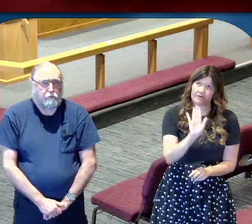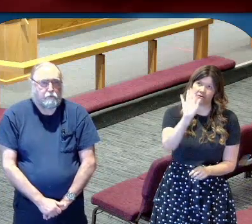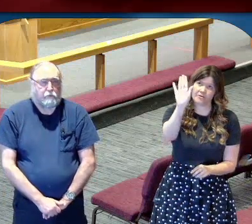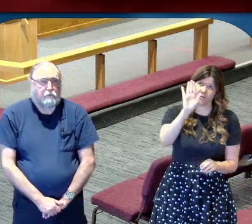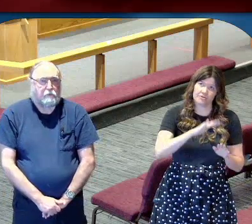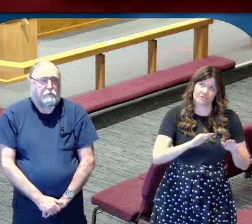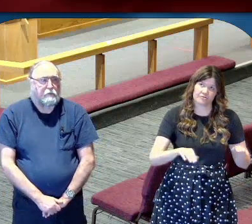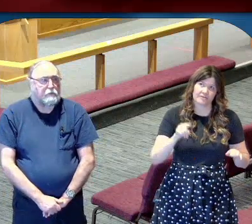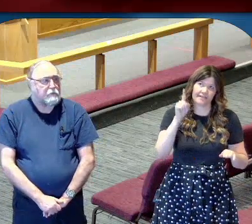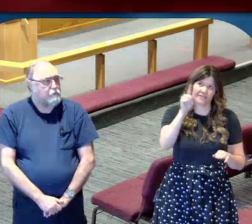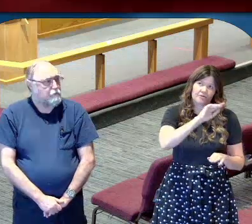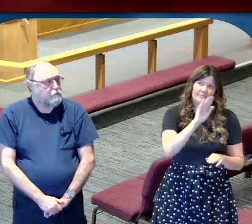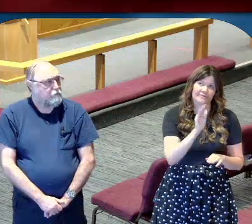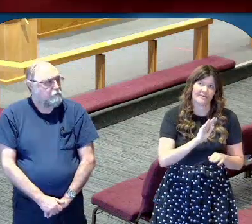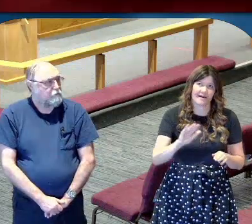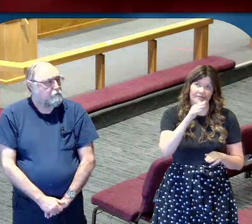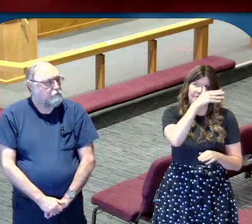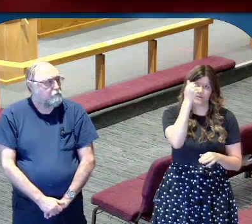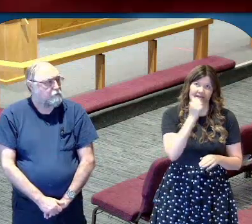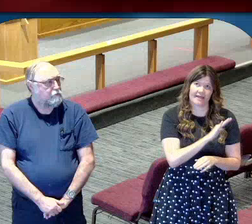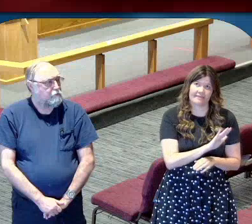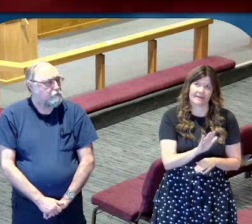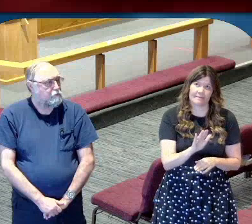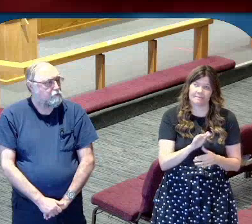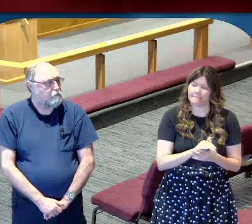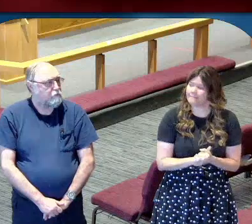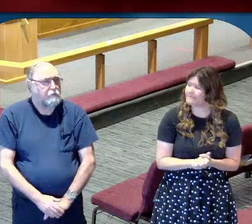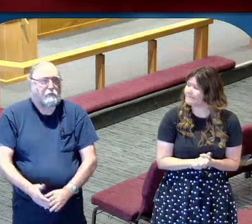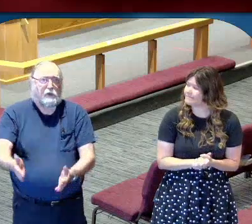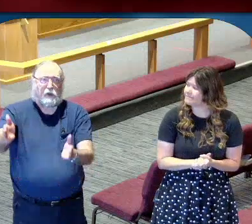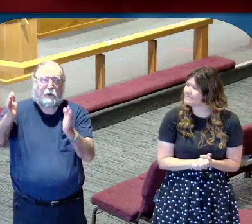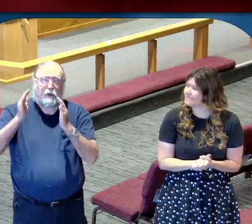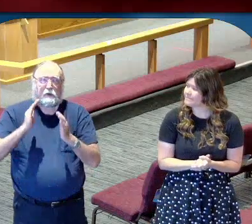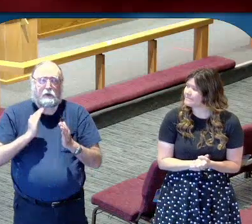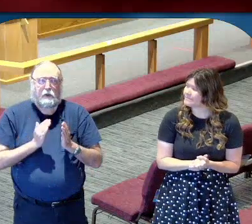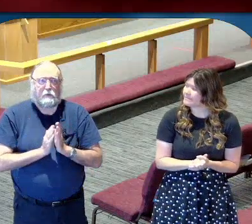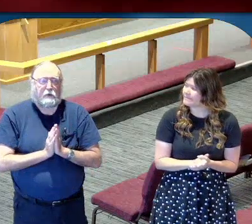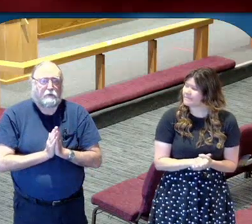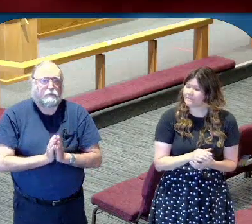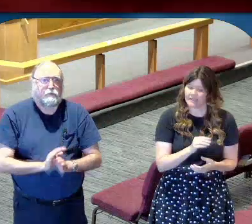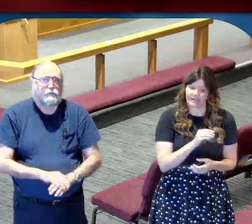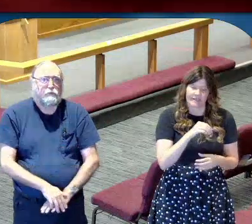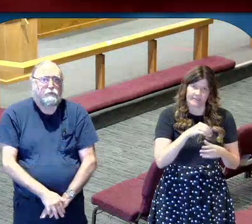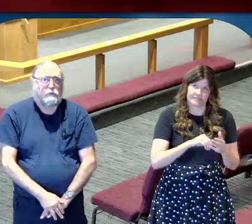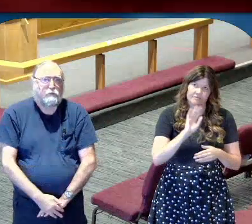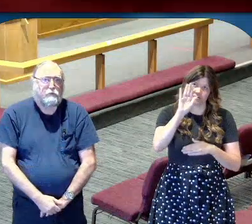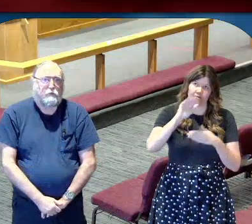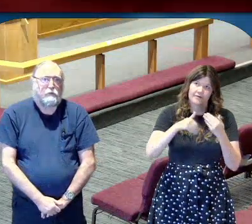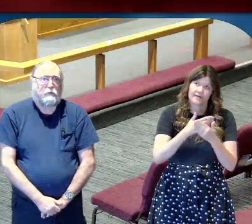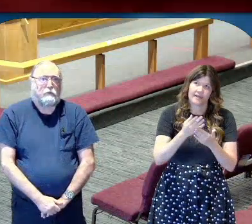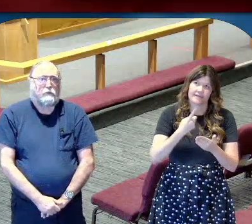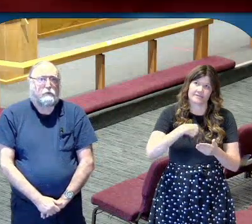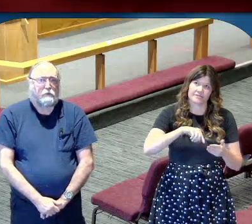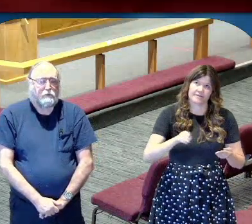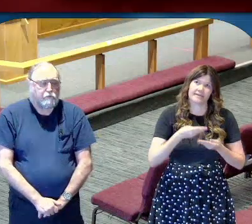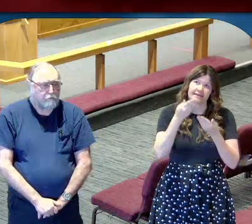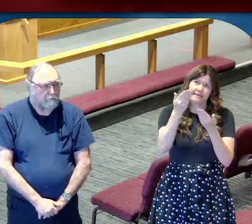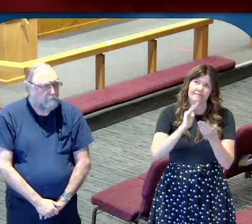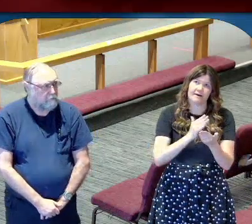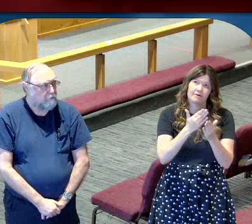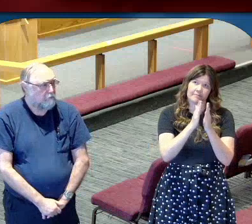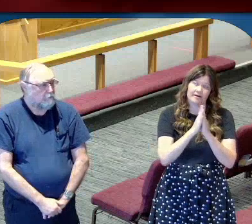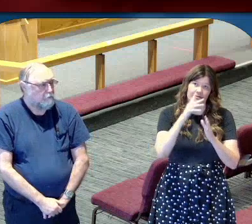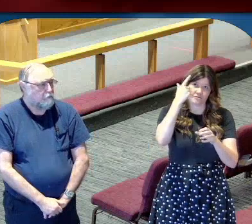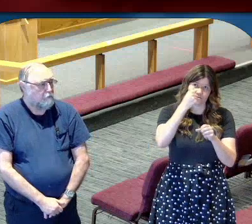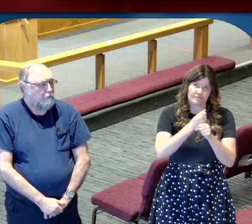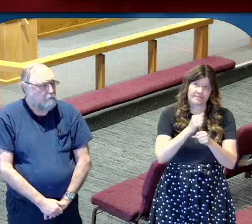forsake them. Lord, in your mercy. Into your hands, O Lord, we commend all for whom we pray, trusting in your mercy through